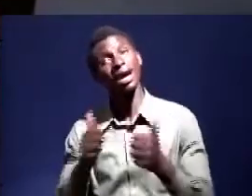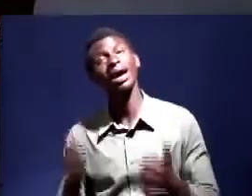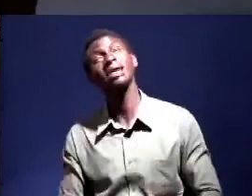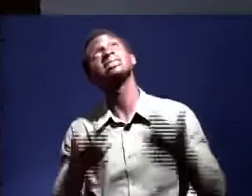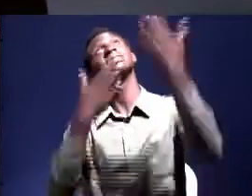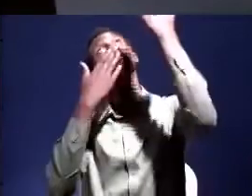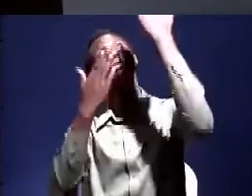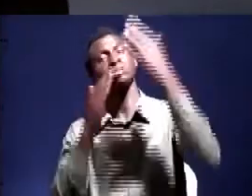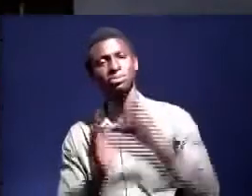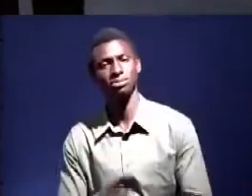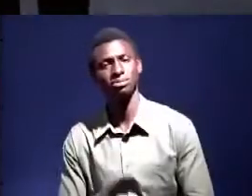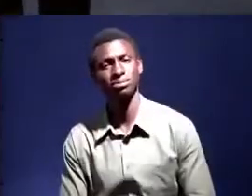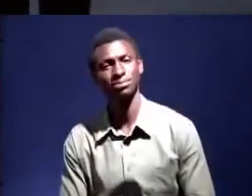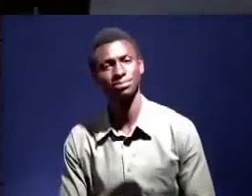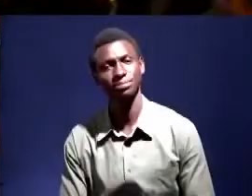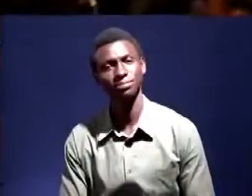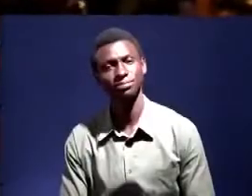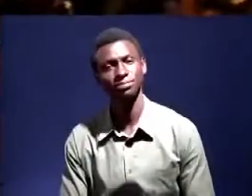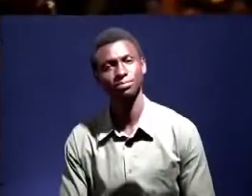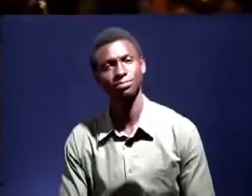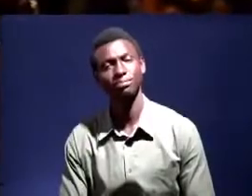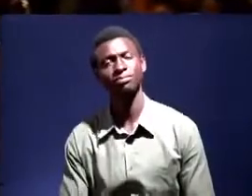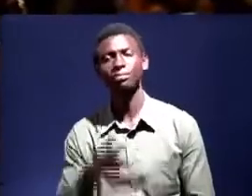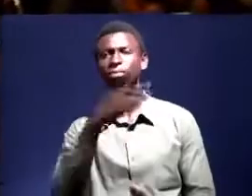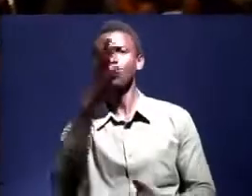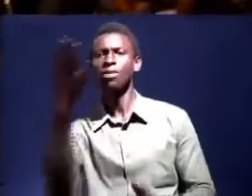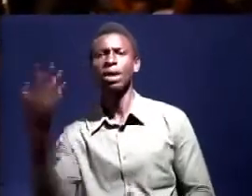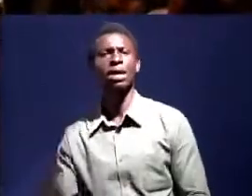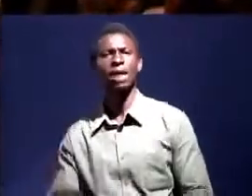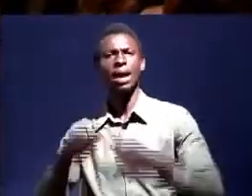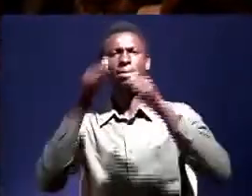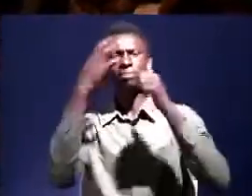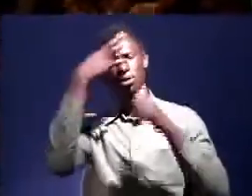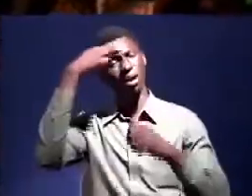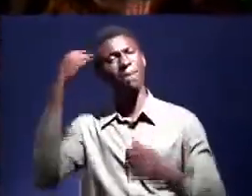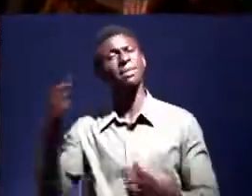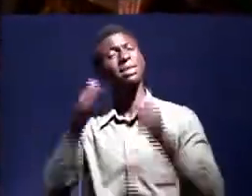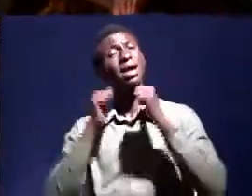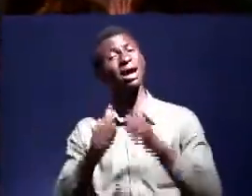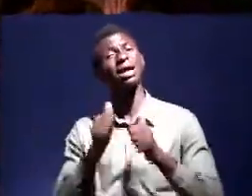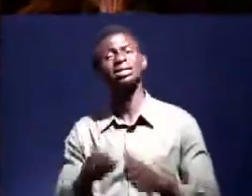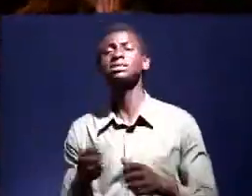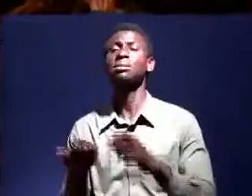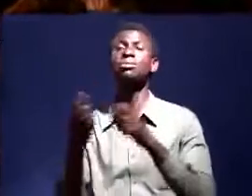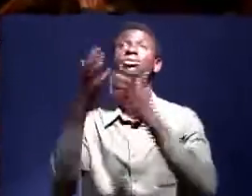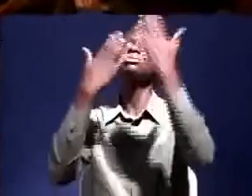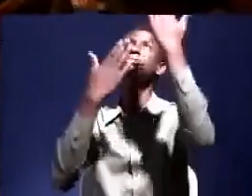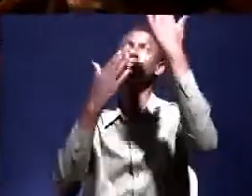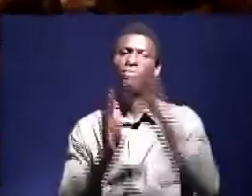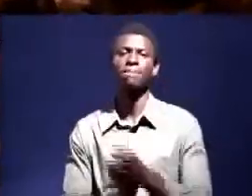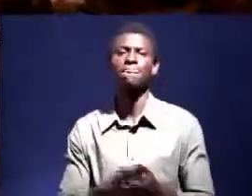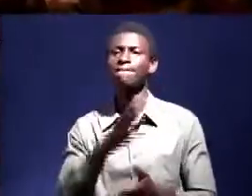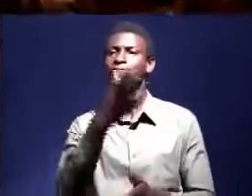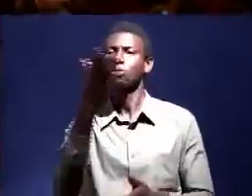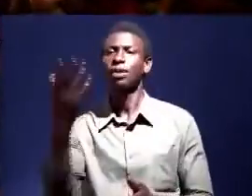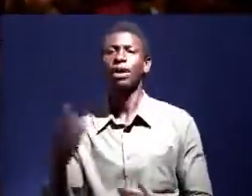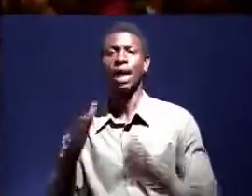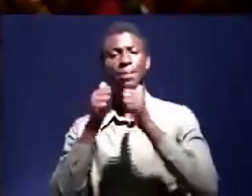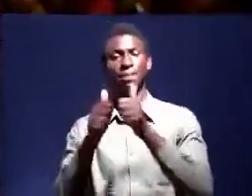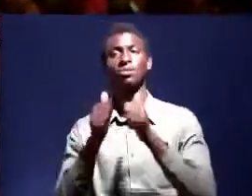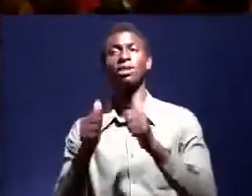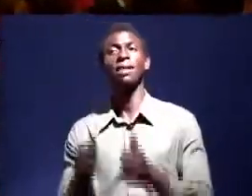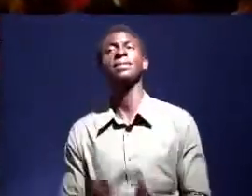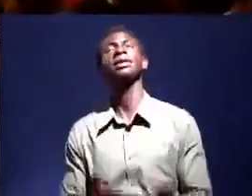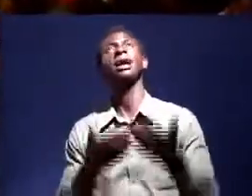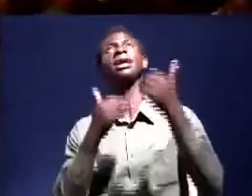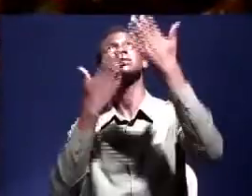How many of you believe the promises of God? How many believe the promises of God? Did he give